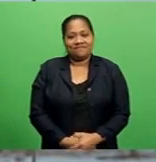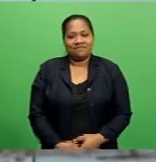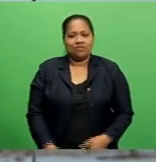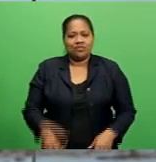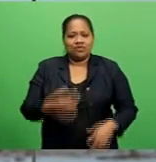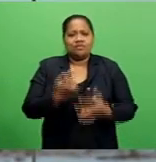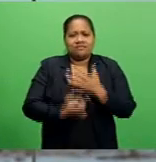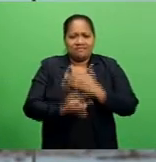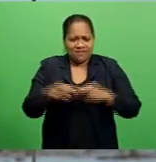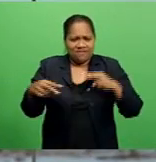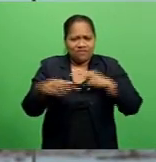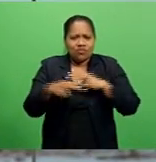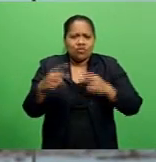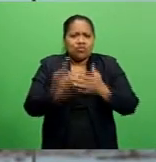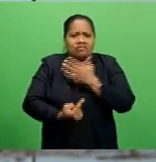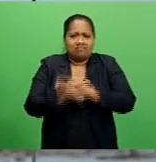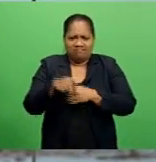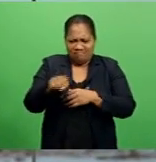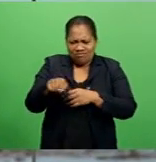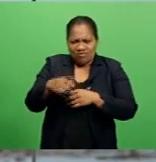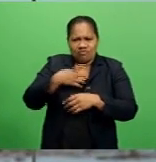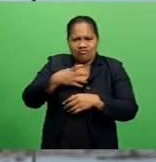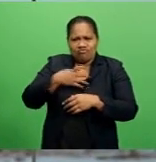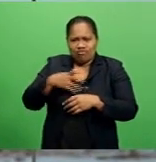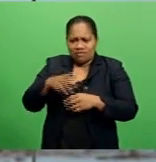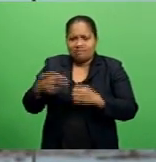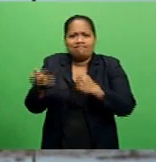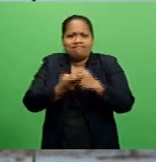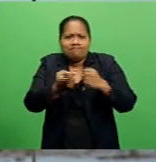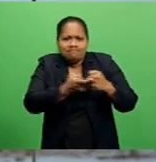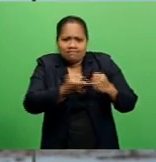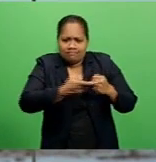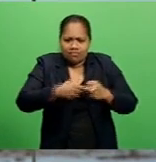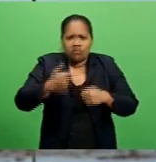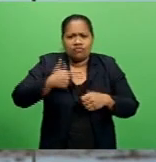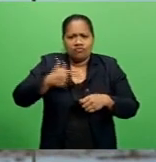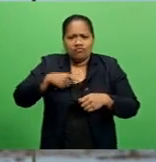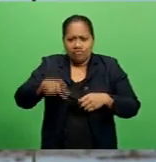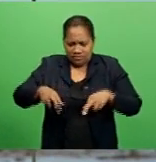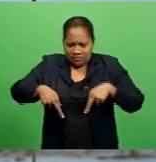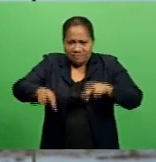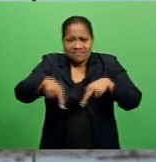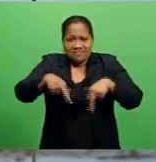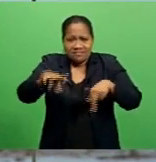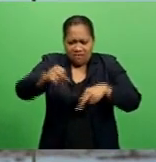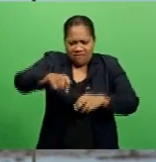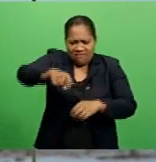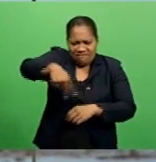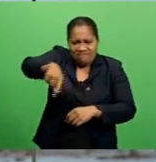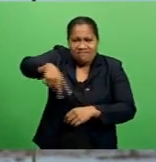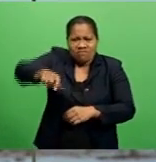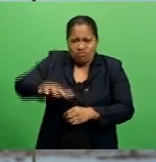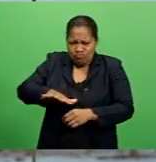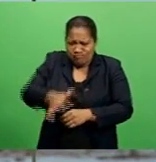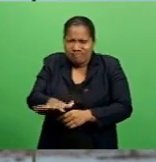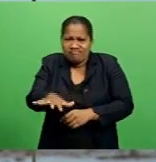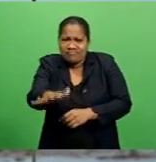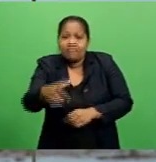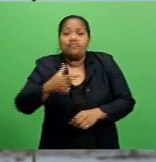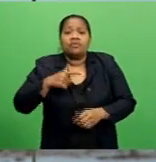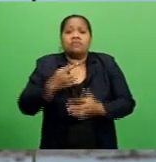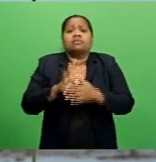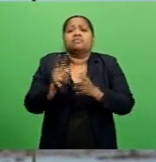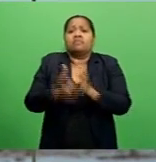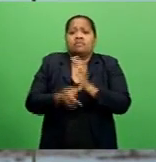Motor vehicle repair shops are seeing more and more vehicles being damaged by potholes, sometimes costing hundreds of dollars